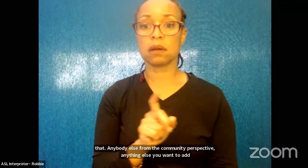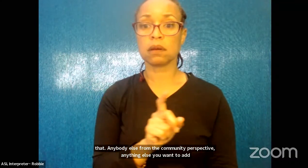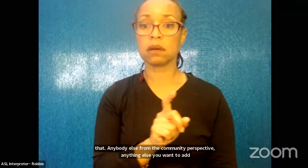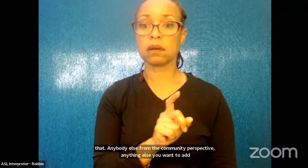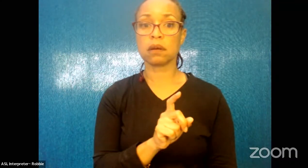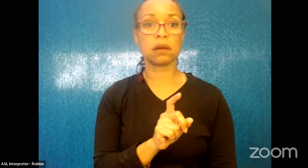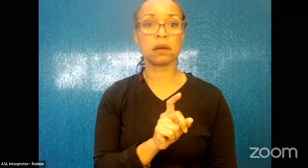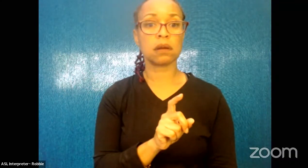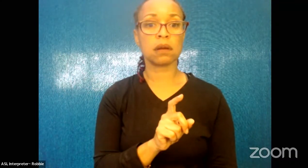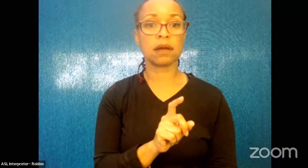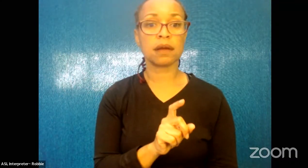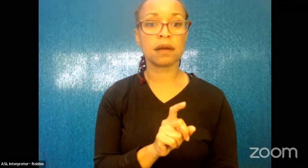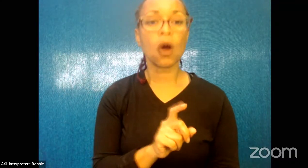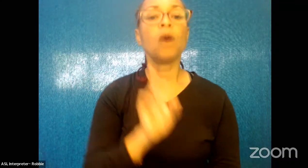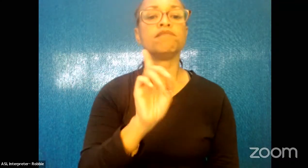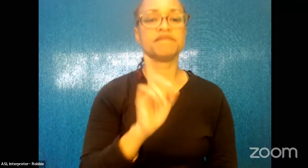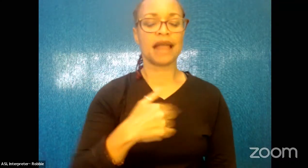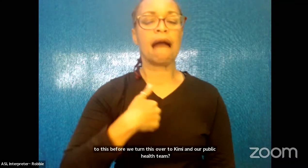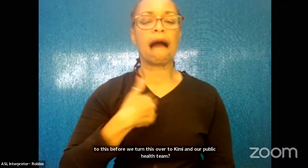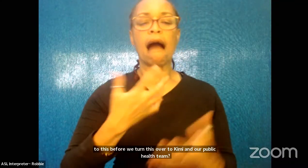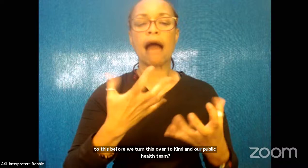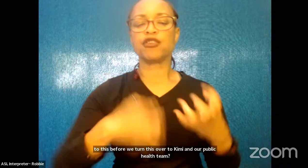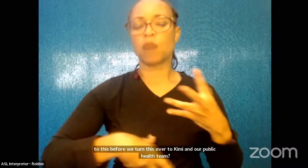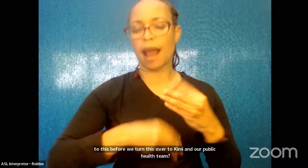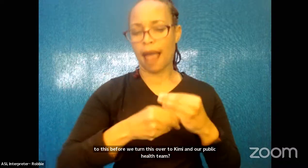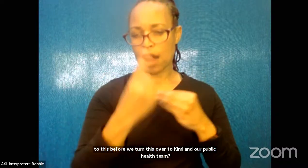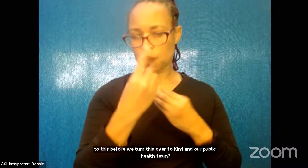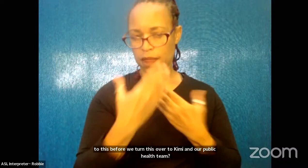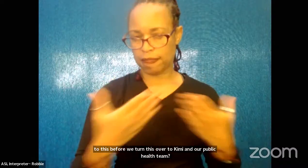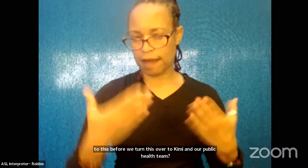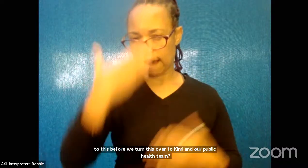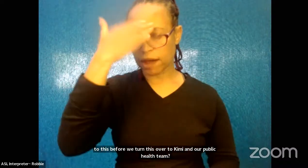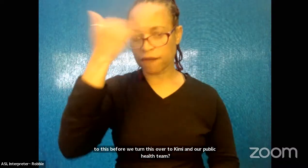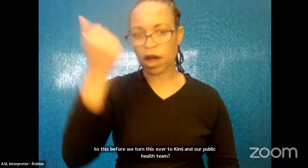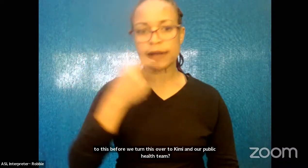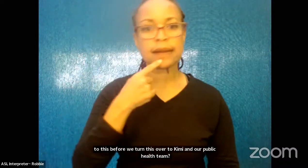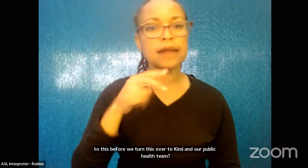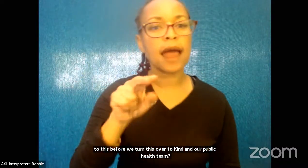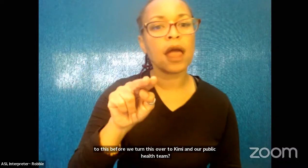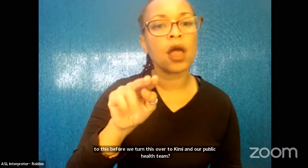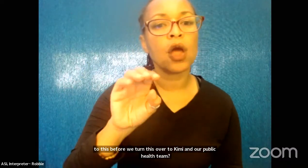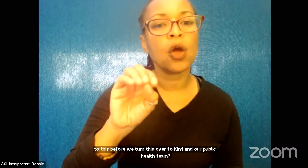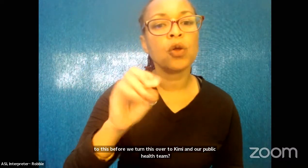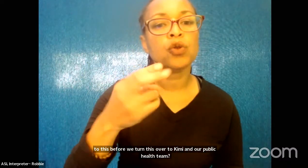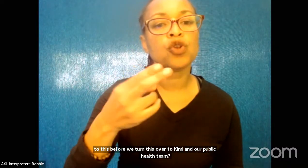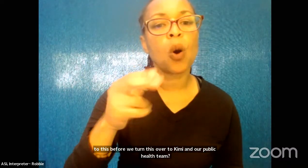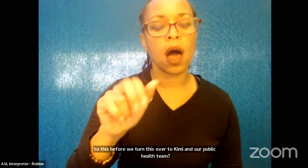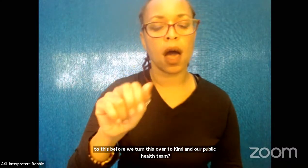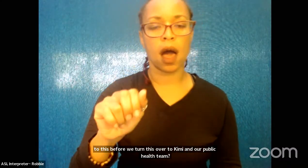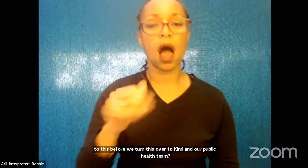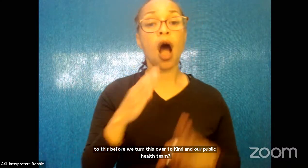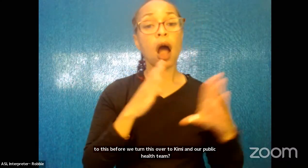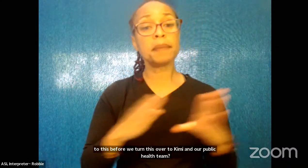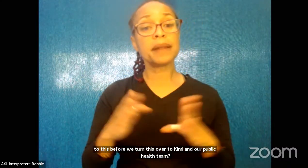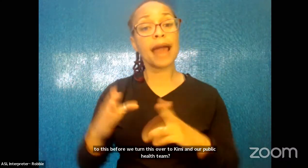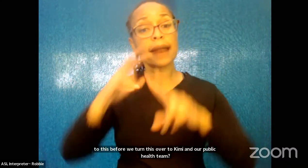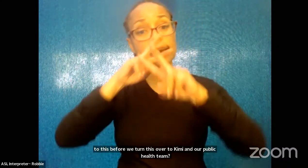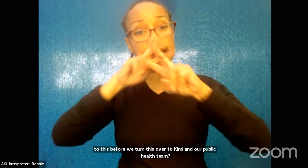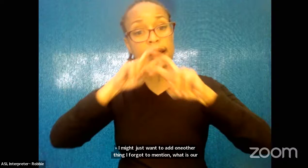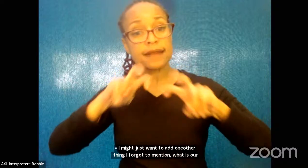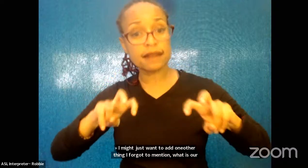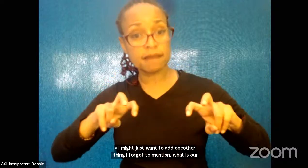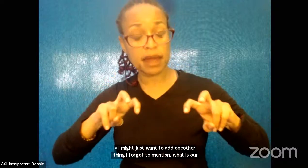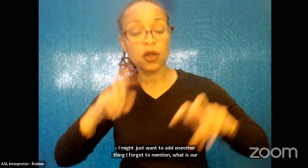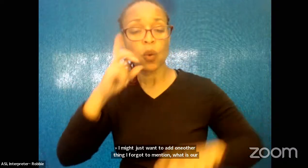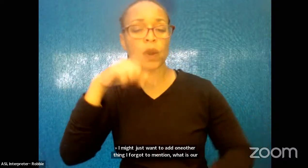Brother Greg, I might just want to add one other thing that I forgot to mention, which is about what does our planning and assessment, if any, look like as